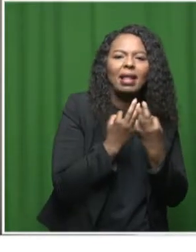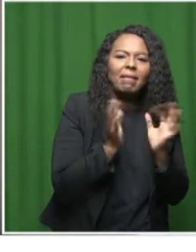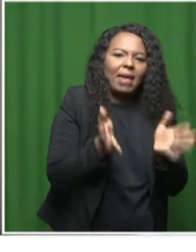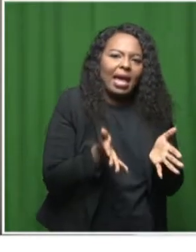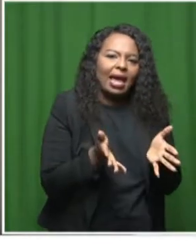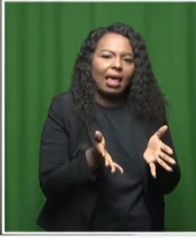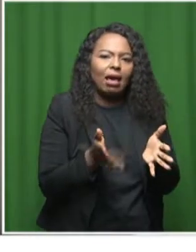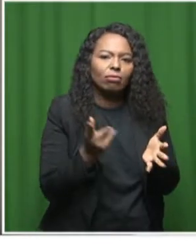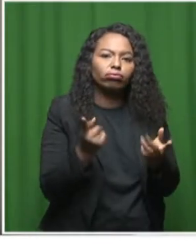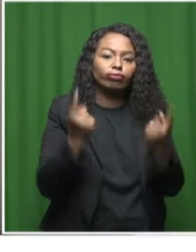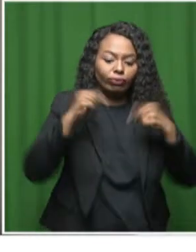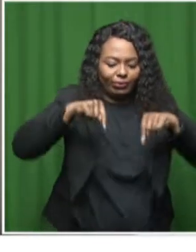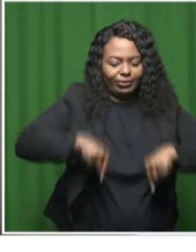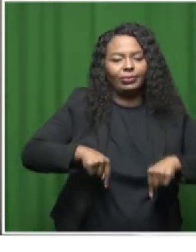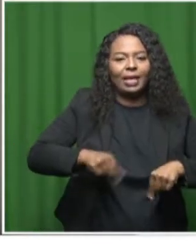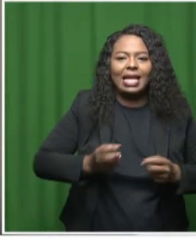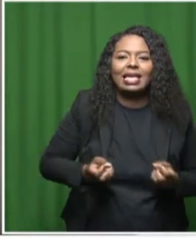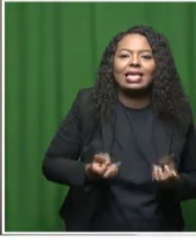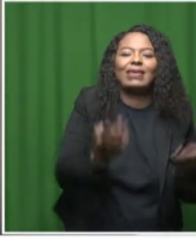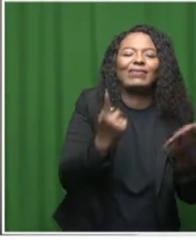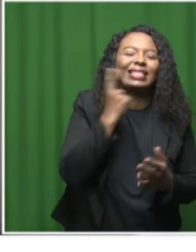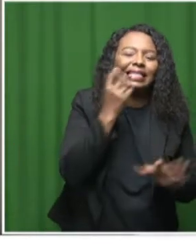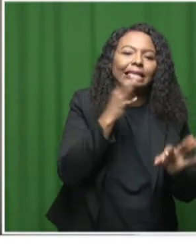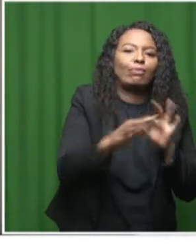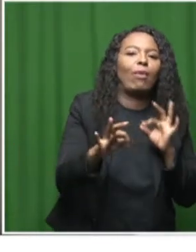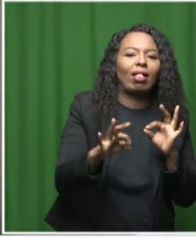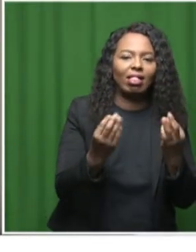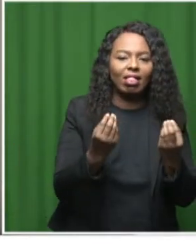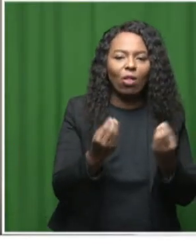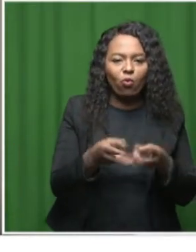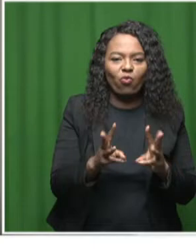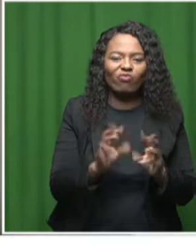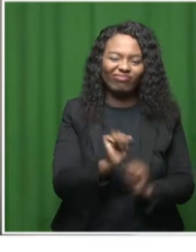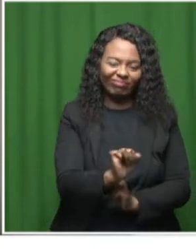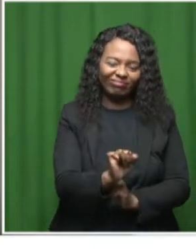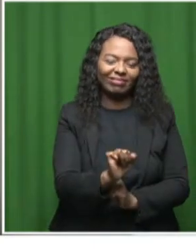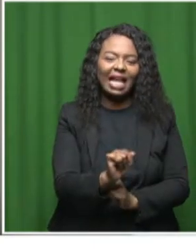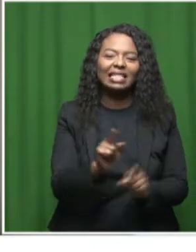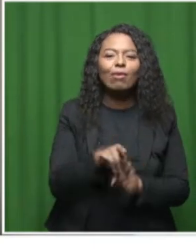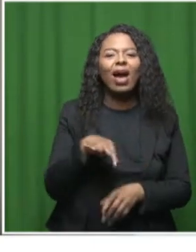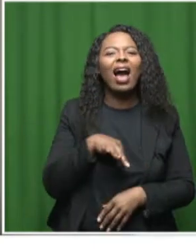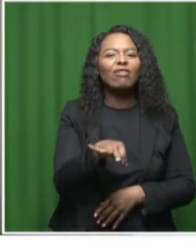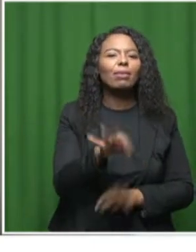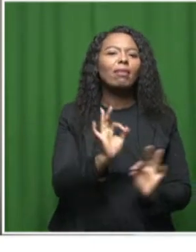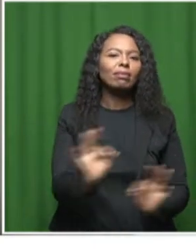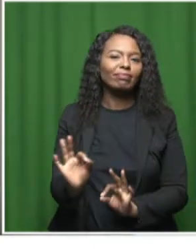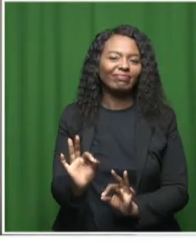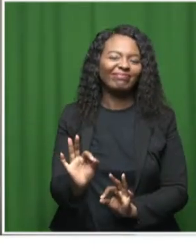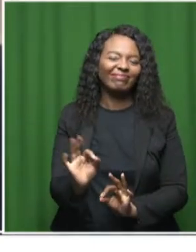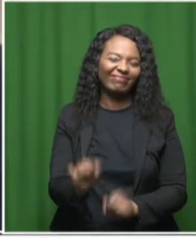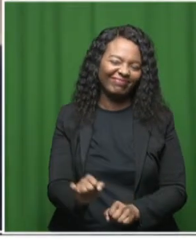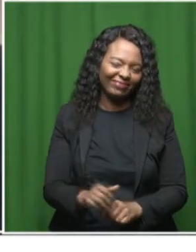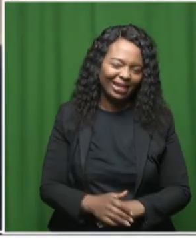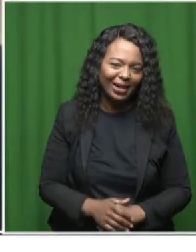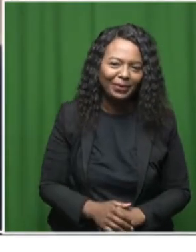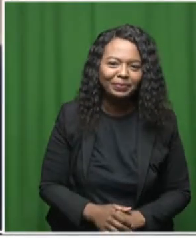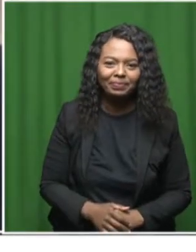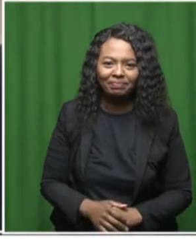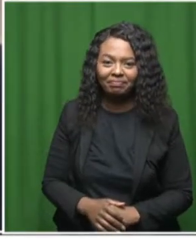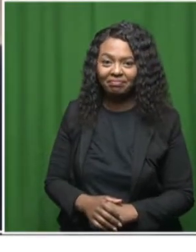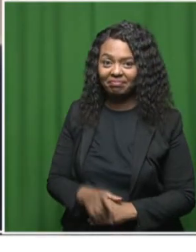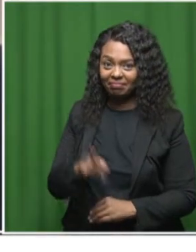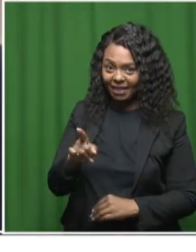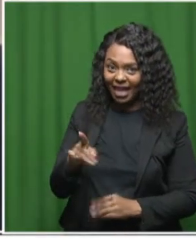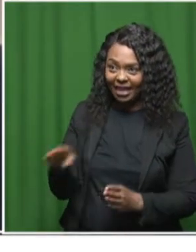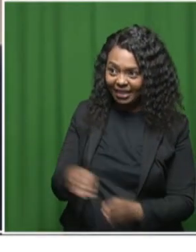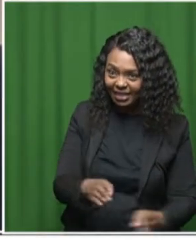we can provide that in a very easy, simple, and affordable way. I believe you also have, an array of